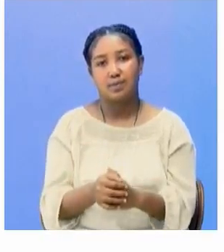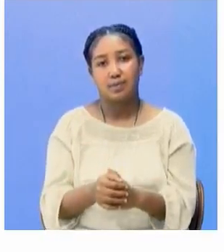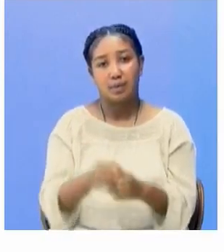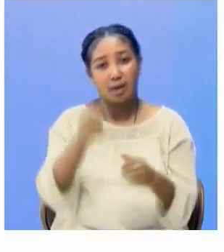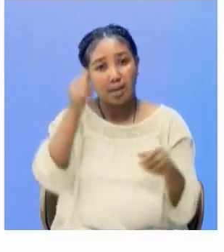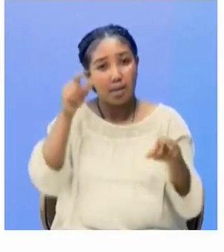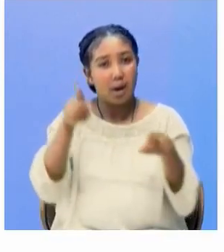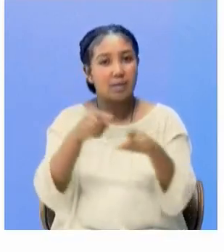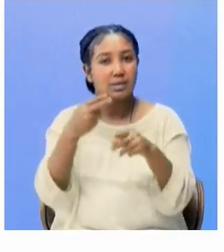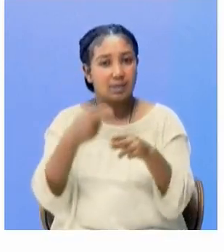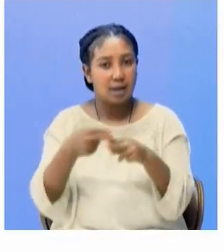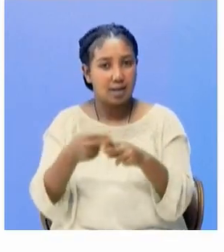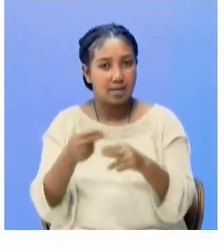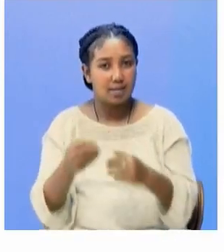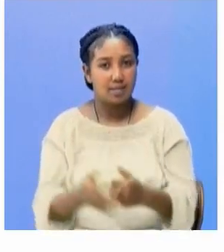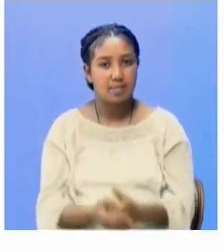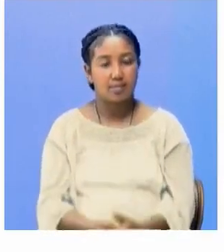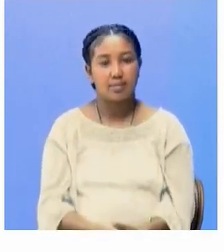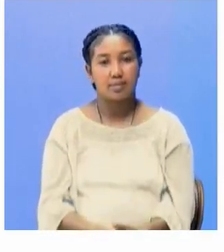brother's name.